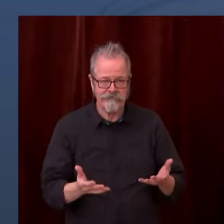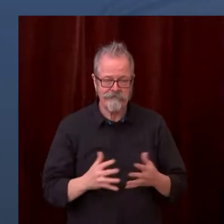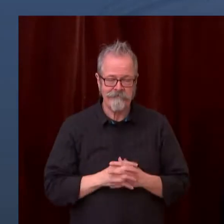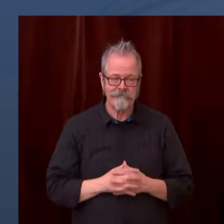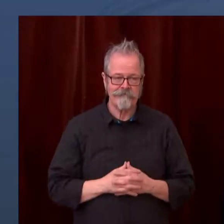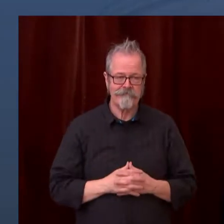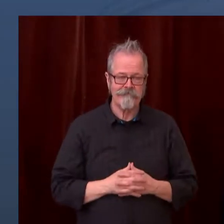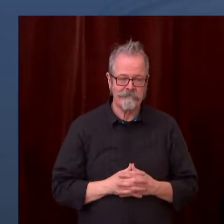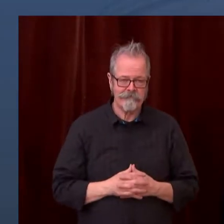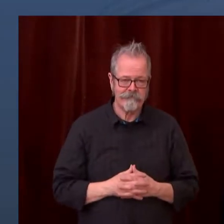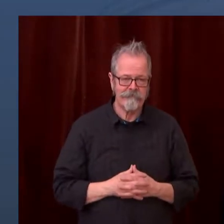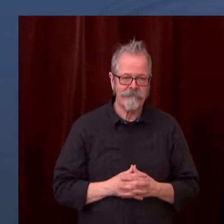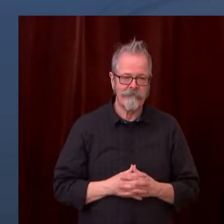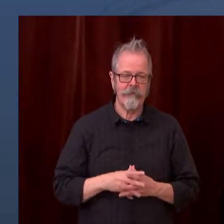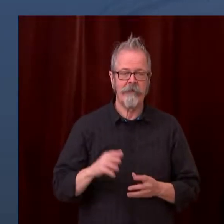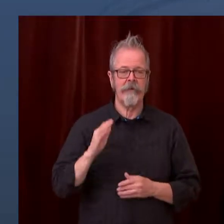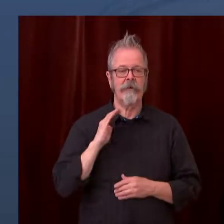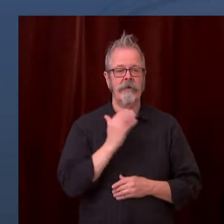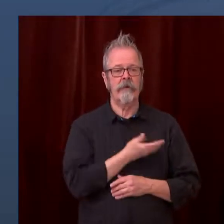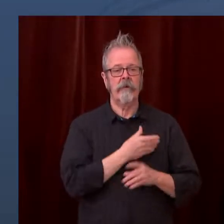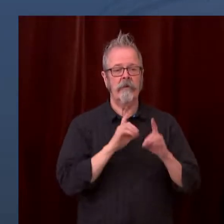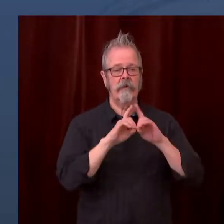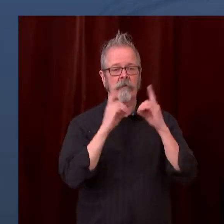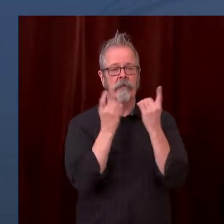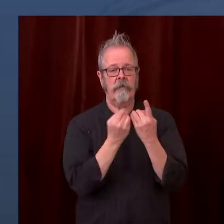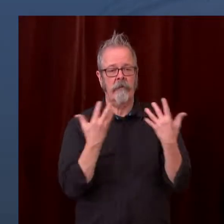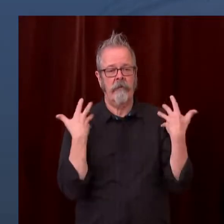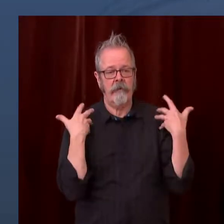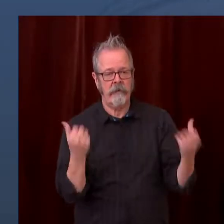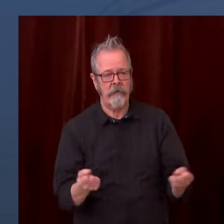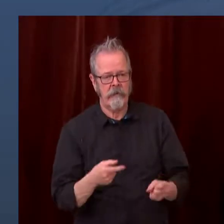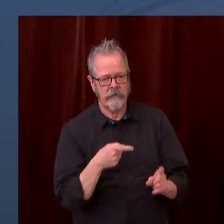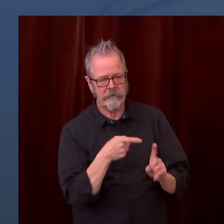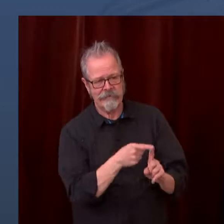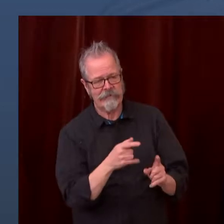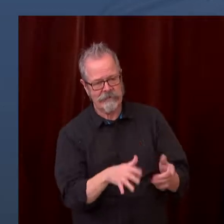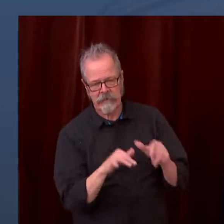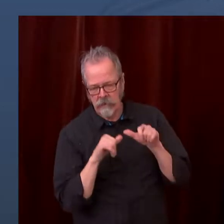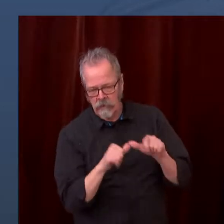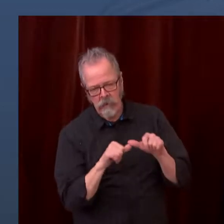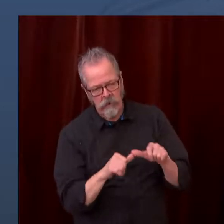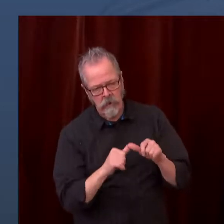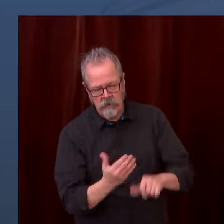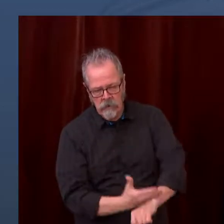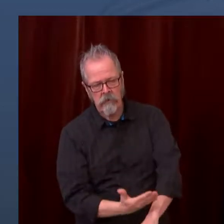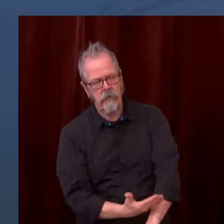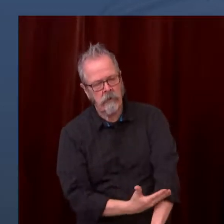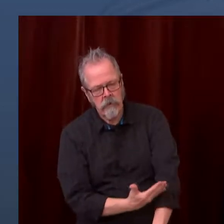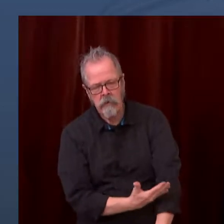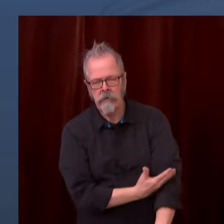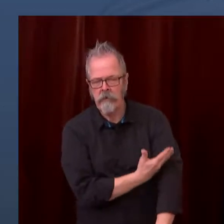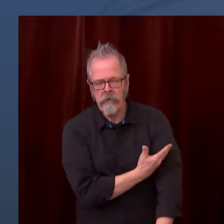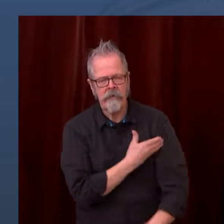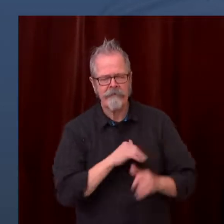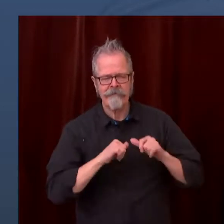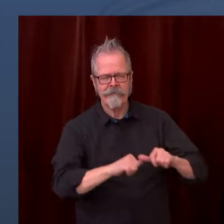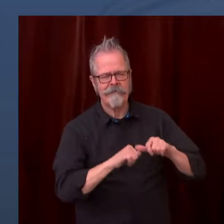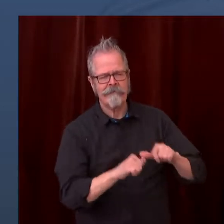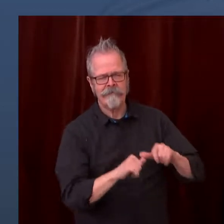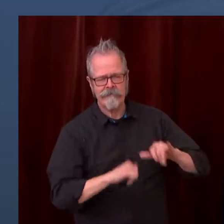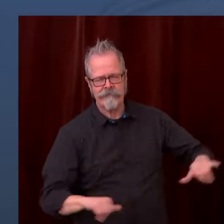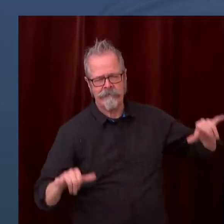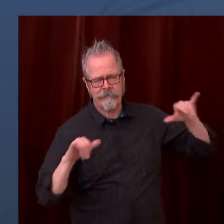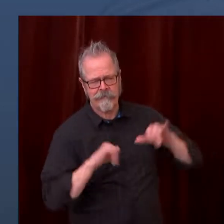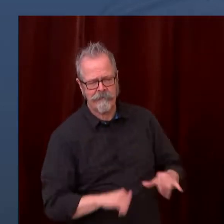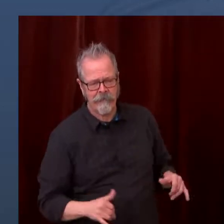share software to make it easier for people to find it. They do now provide advice on the software